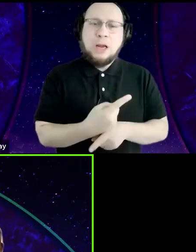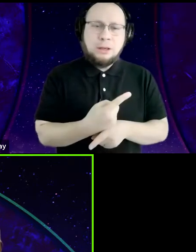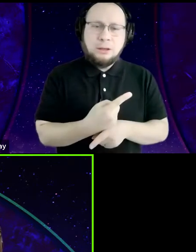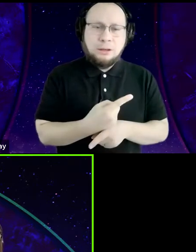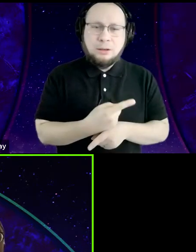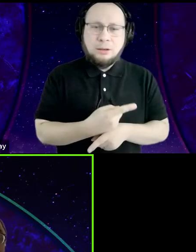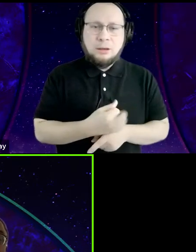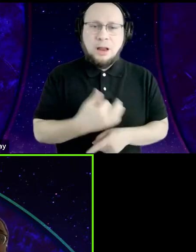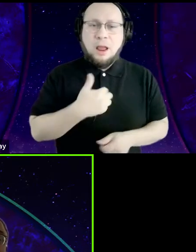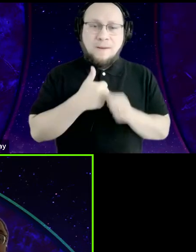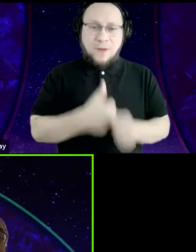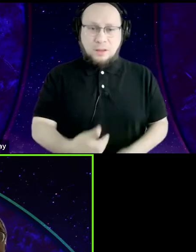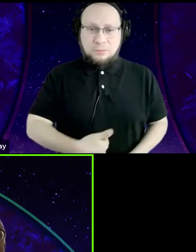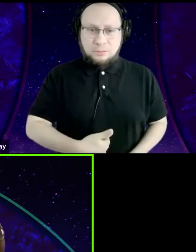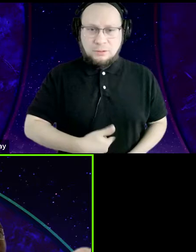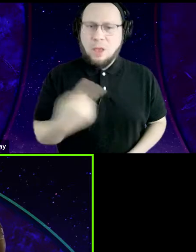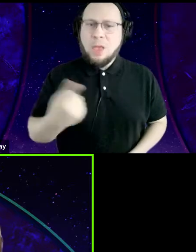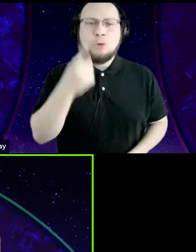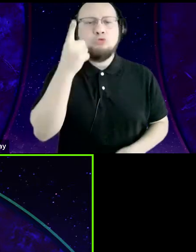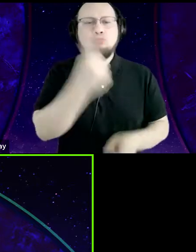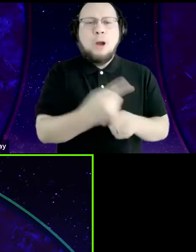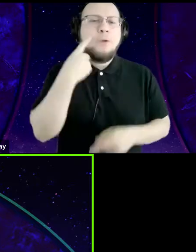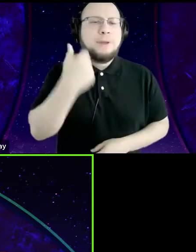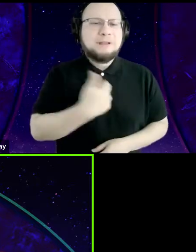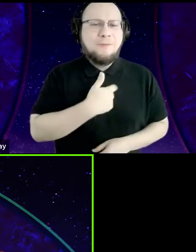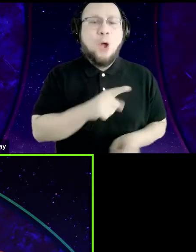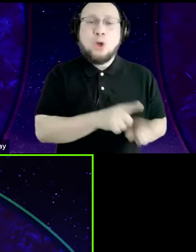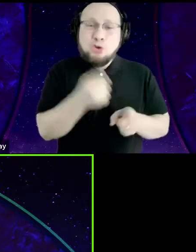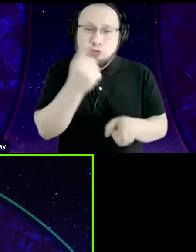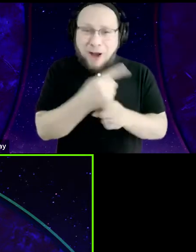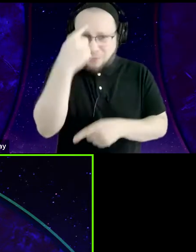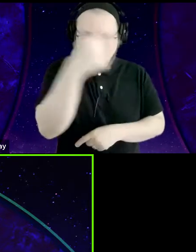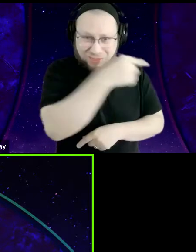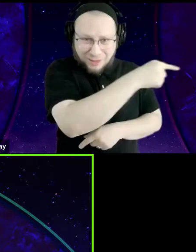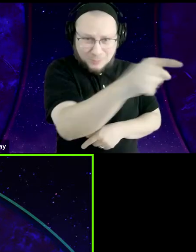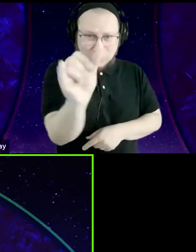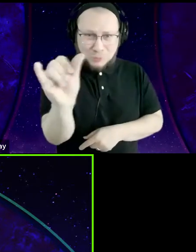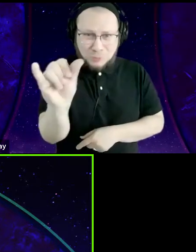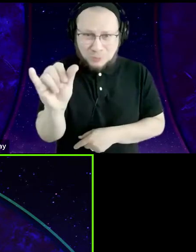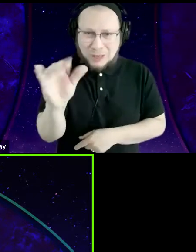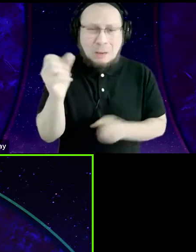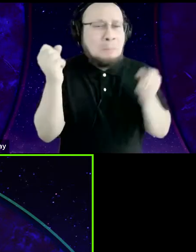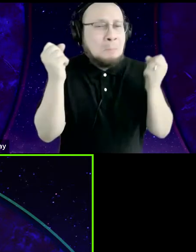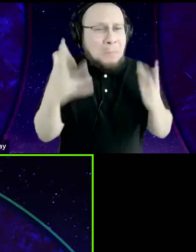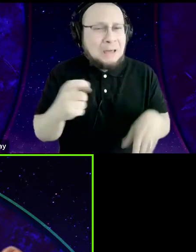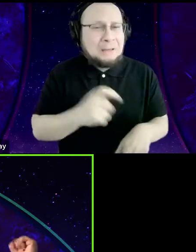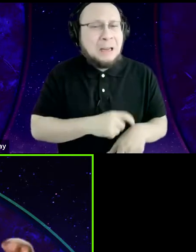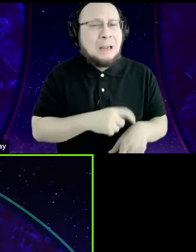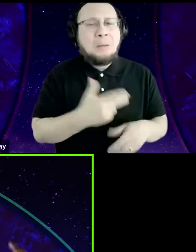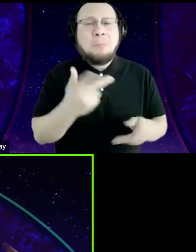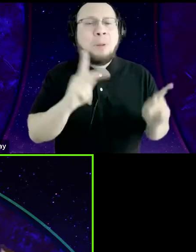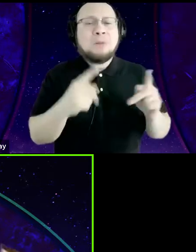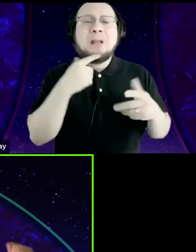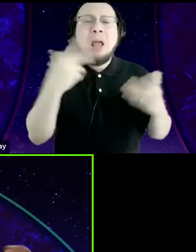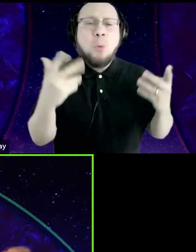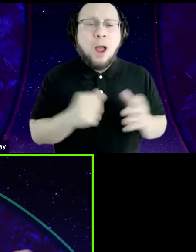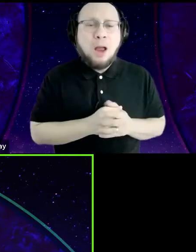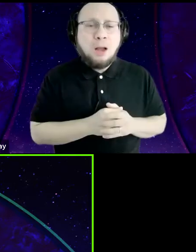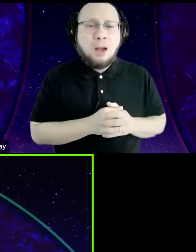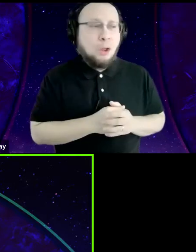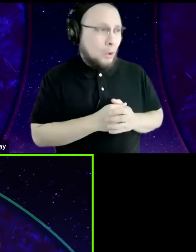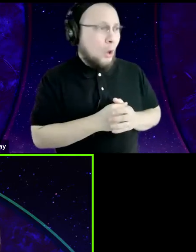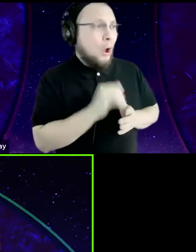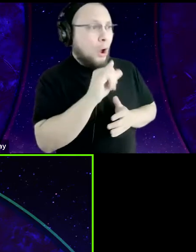the decisions I make are the right ones for myself and for others. And there have been countless times where people are like, oh, hey, you doing that thing